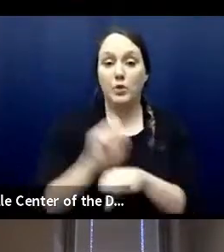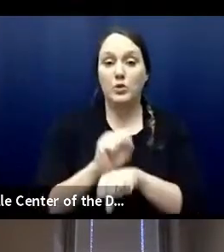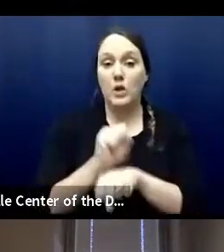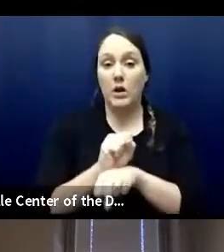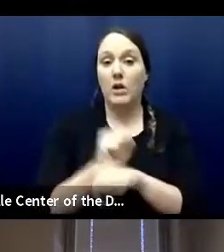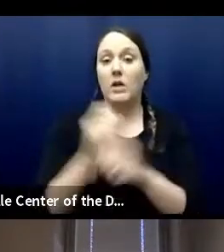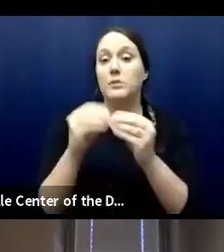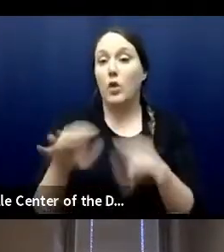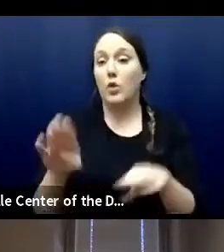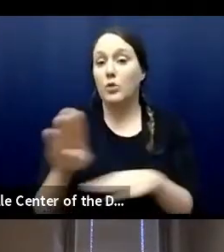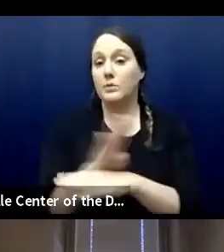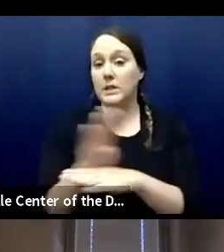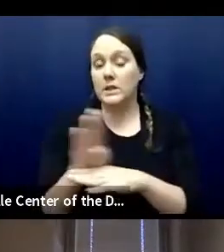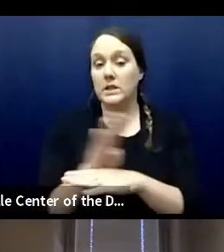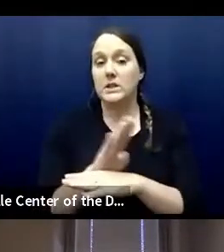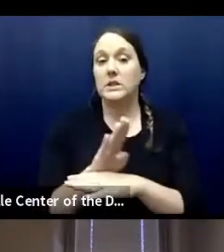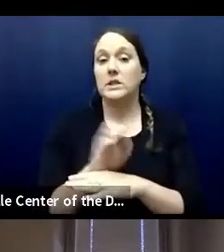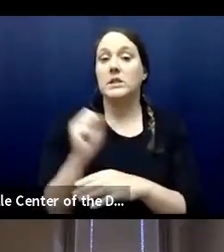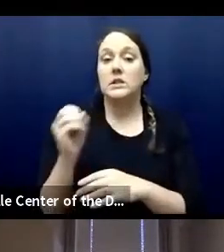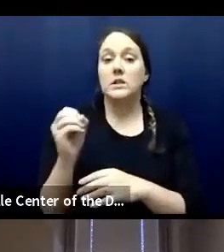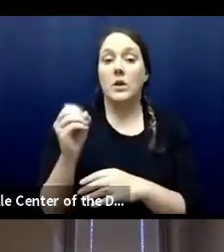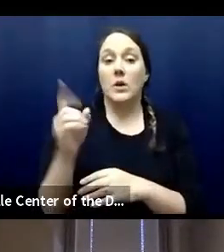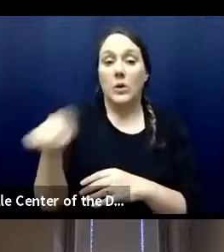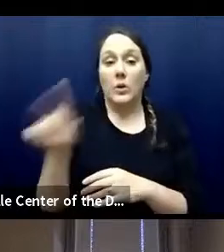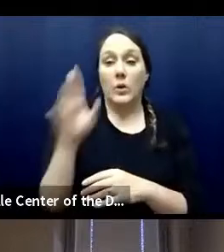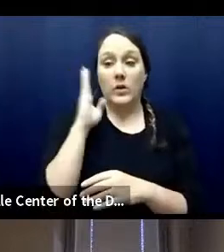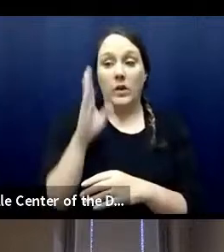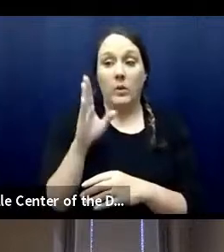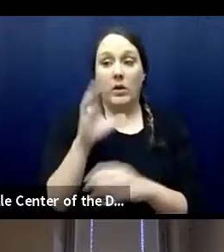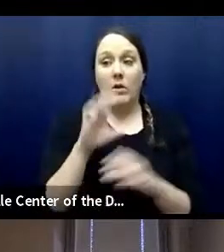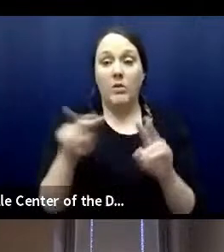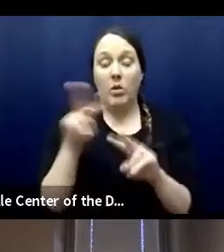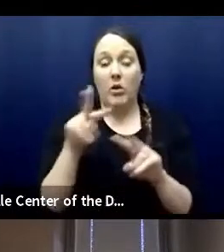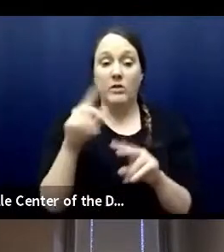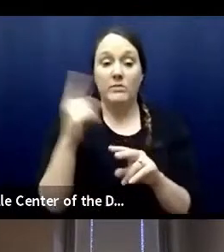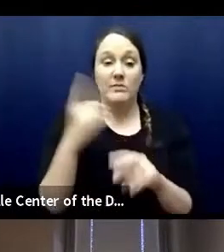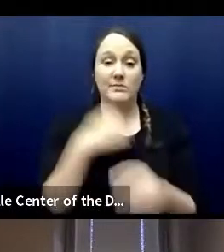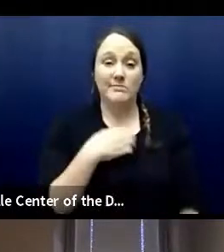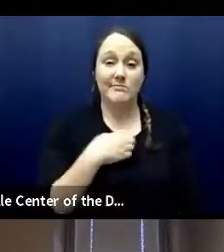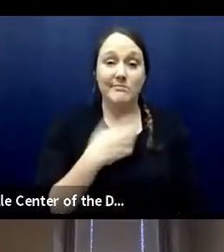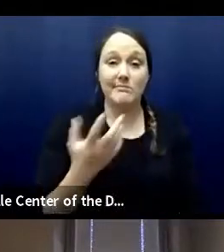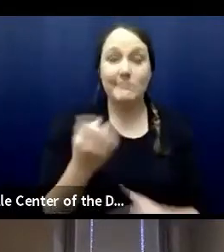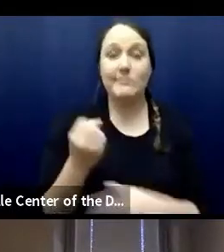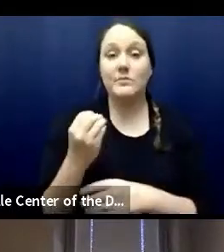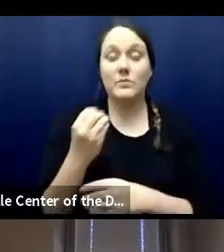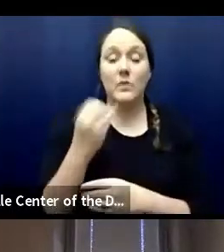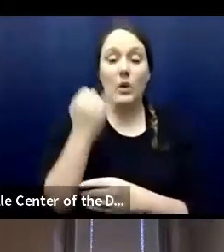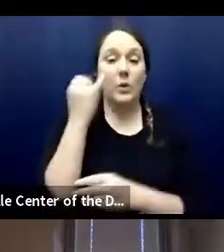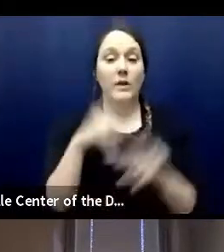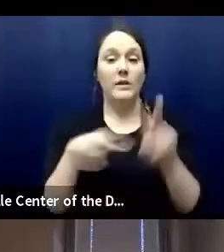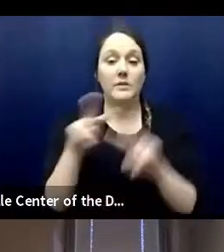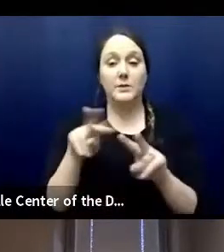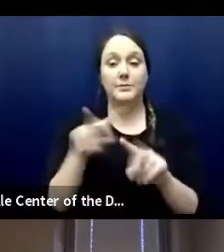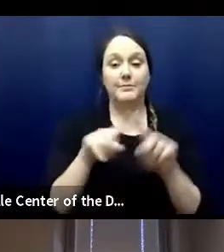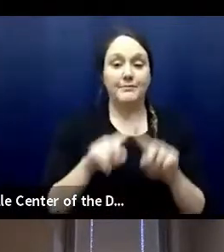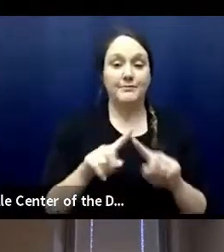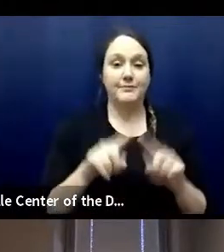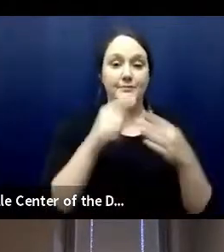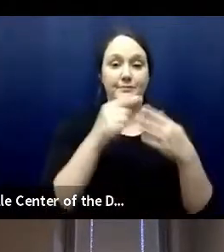their businesses. And they're going to look for someone to blame. So I think when you look at all those